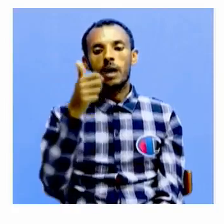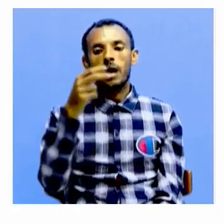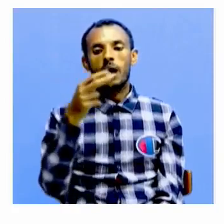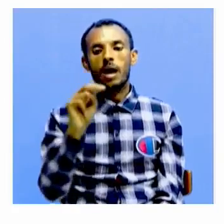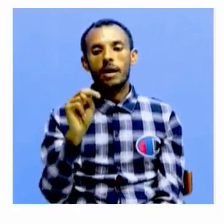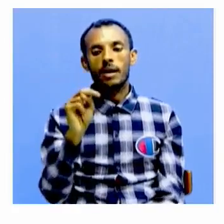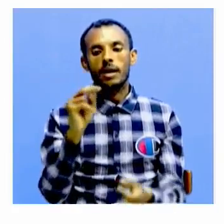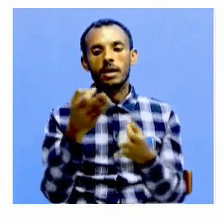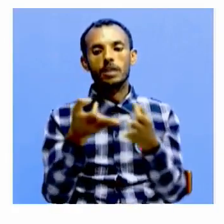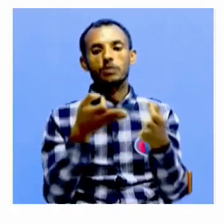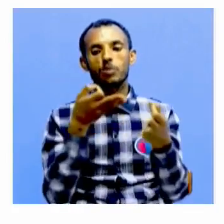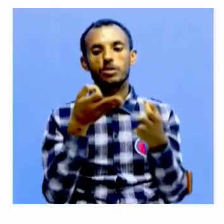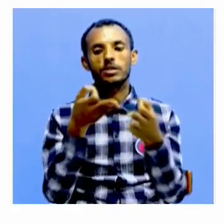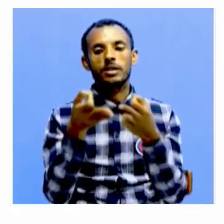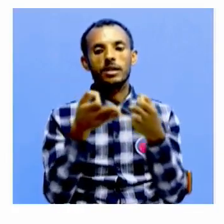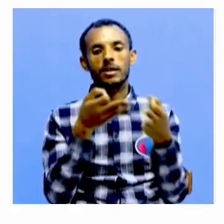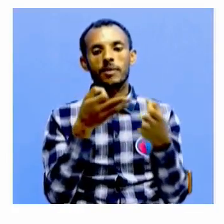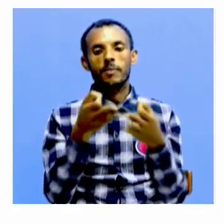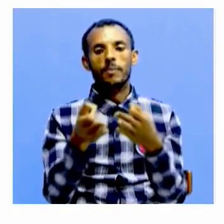expository.